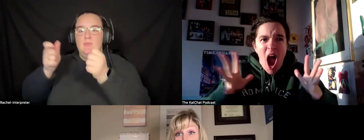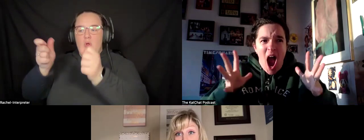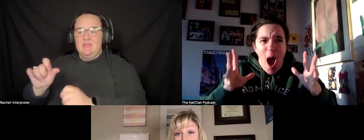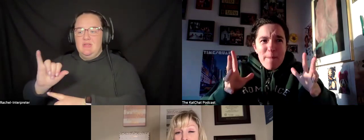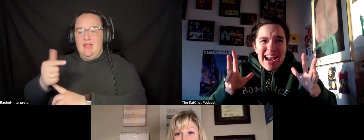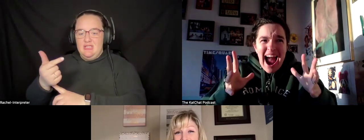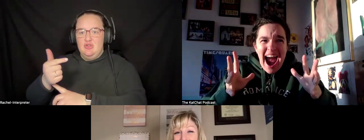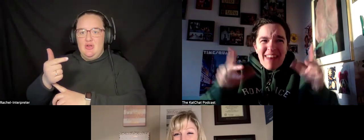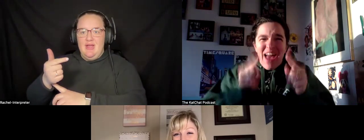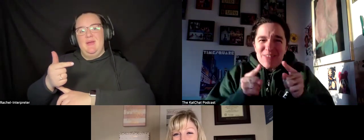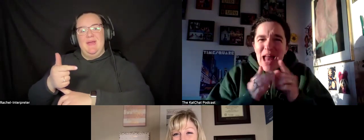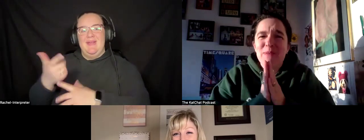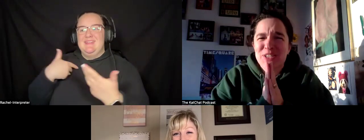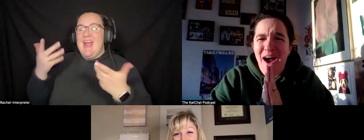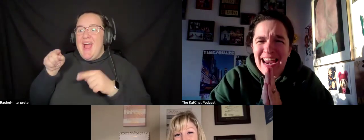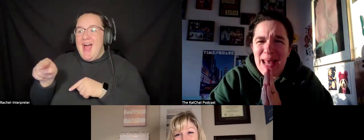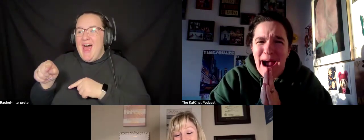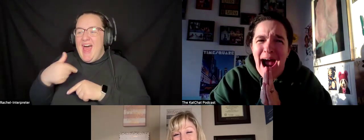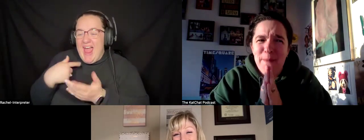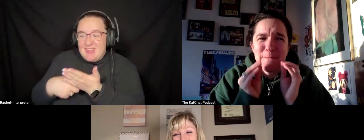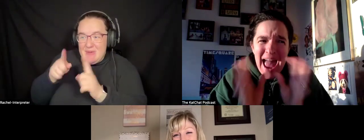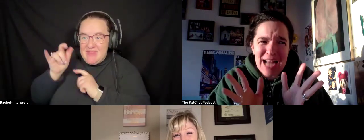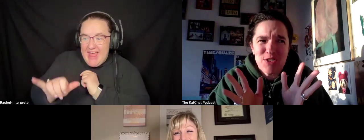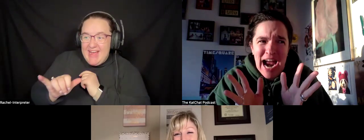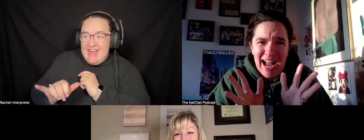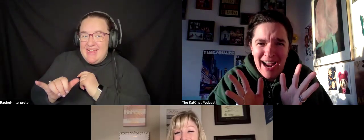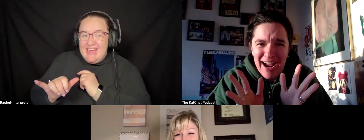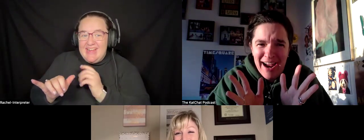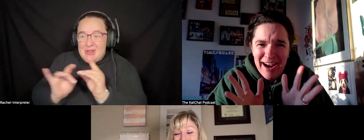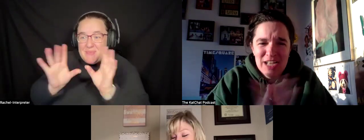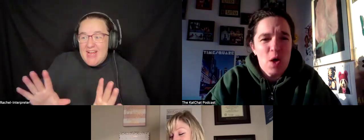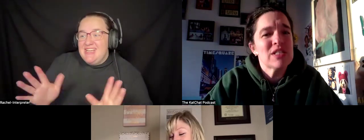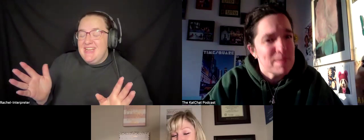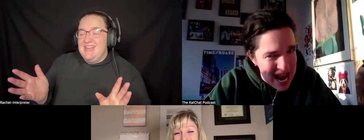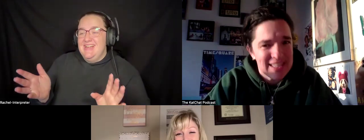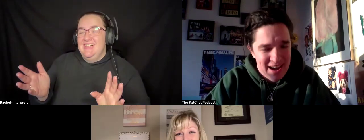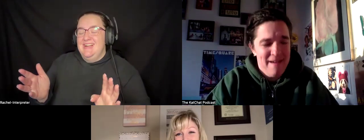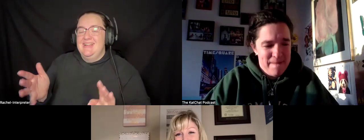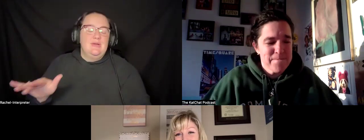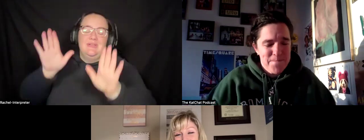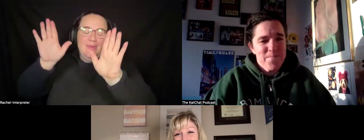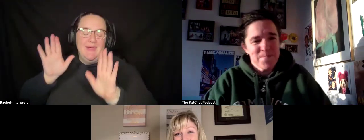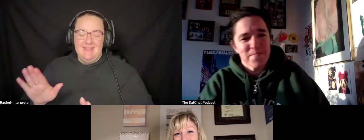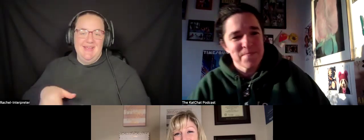like, and that's what I was talking about. Magic. That was